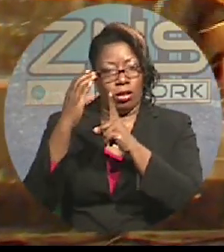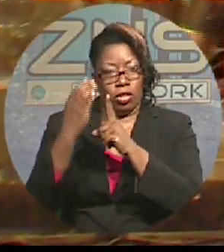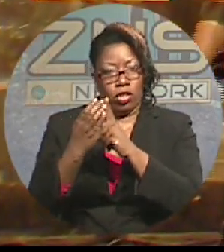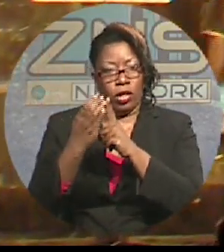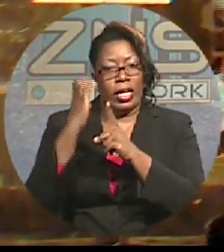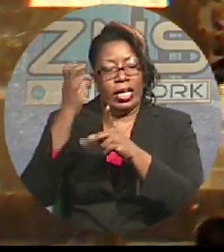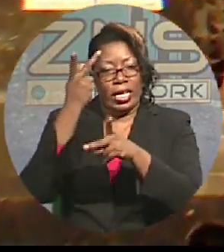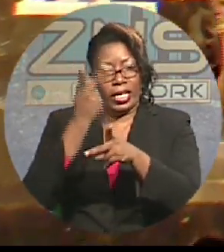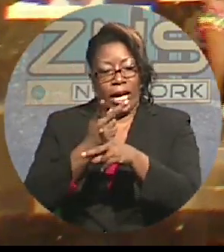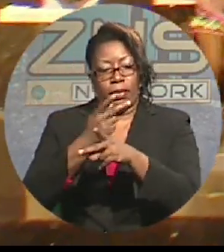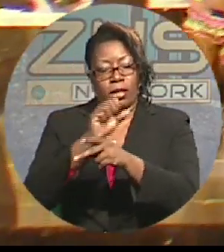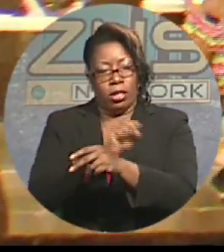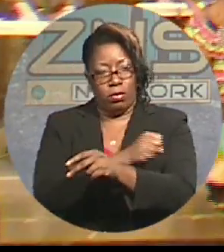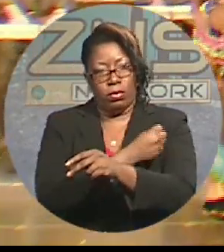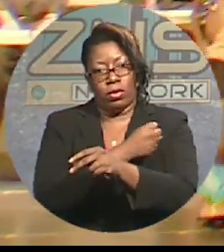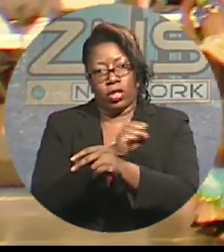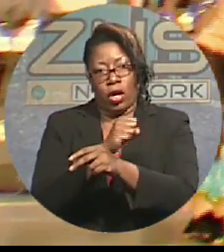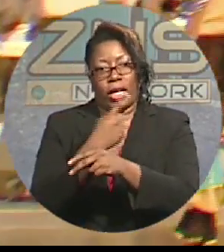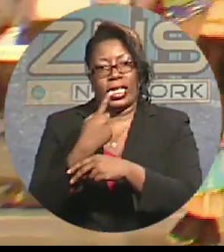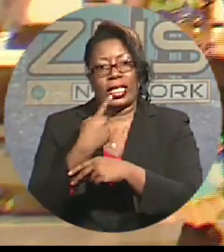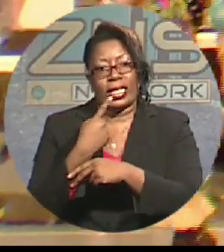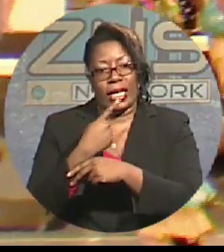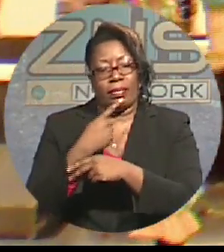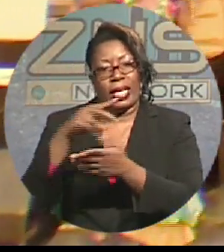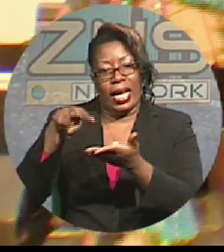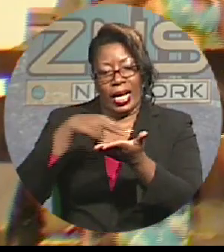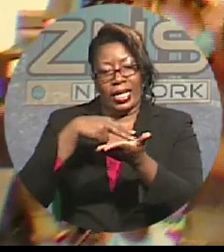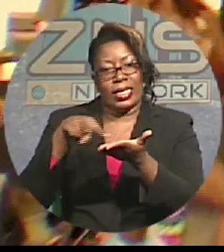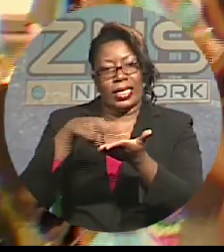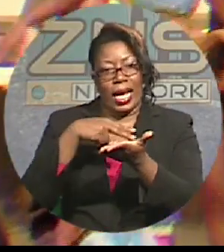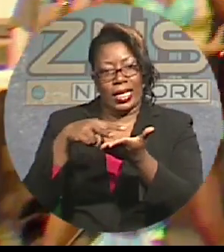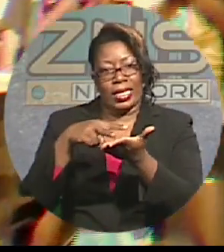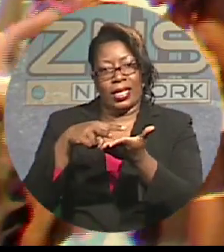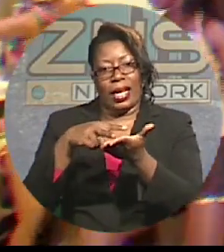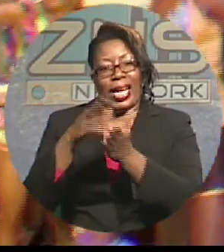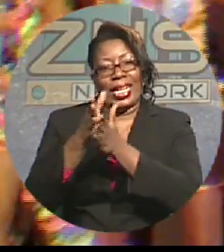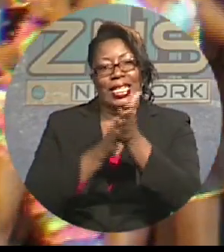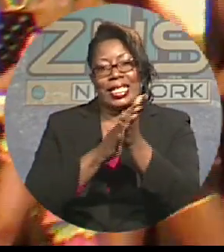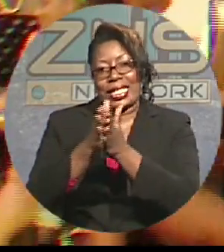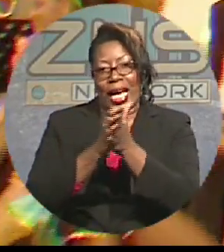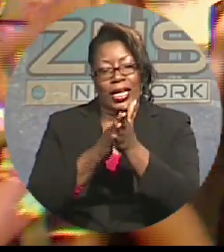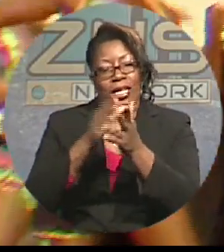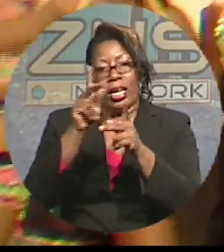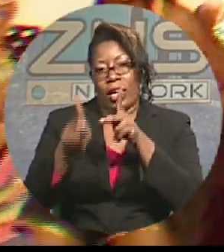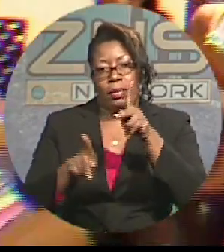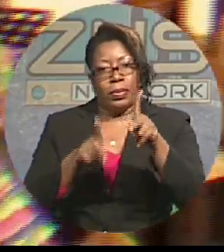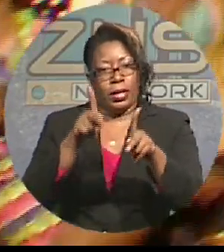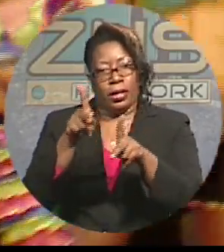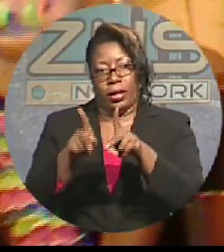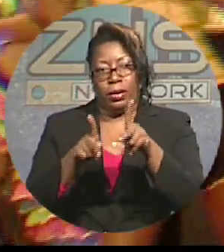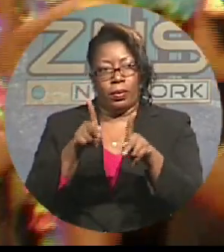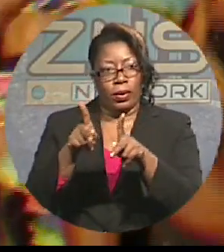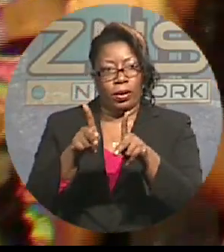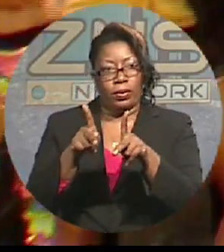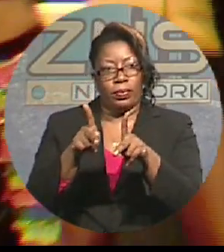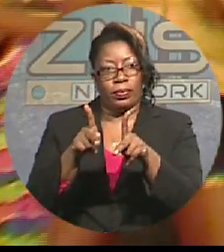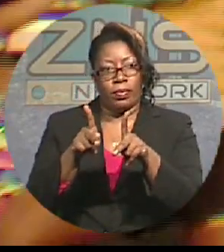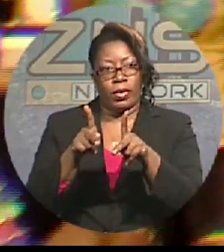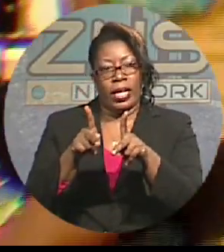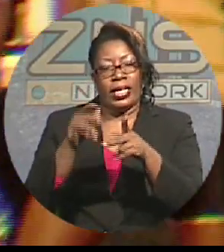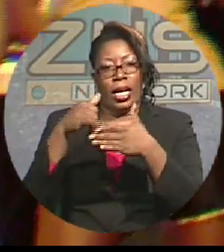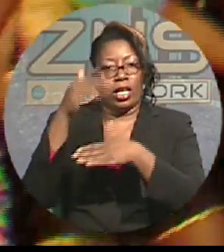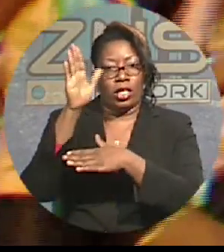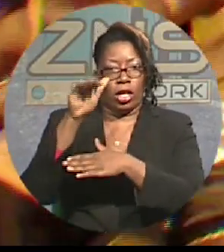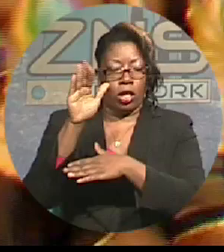a dance in his feet, and generated energy among crowds even up to his last performance when he was honored. And as he took his final bow and